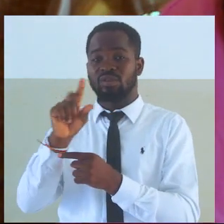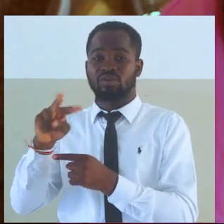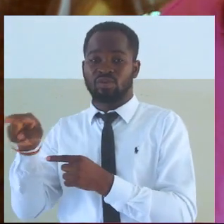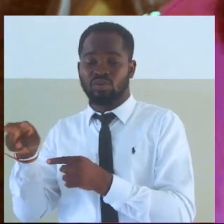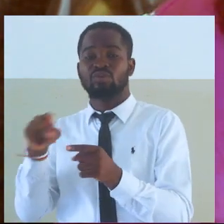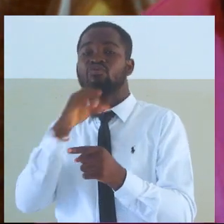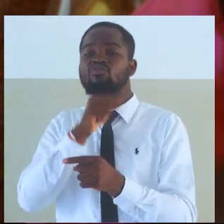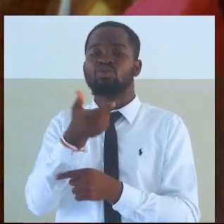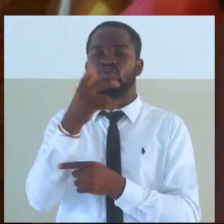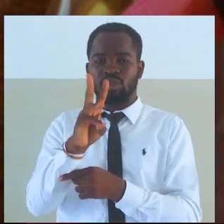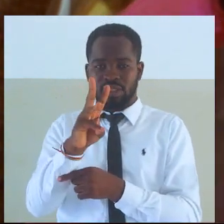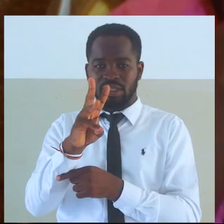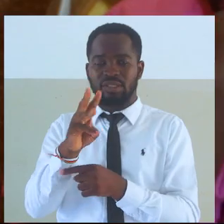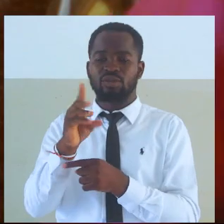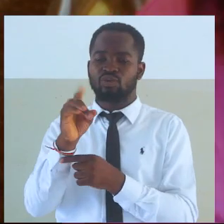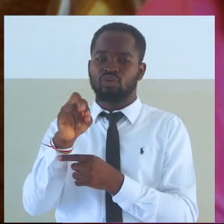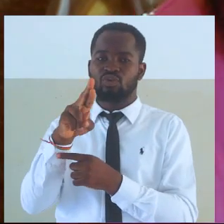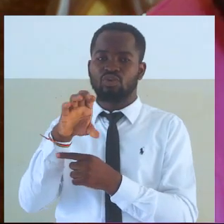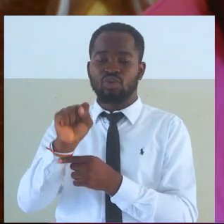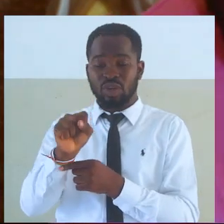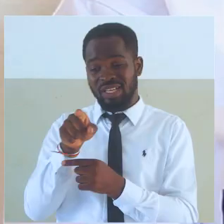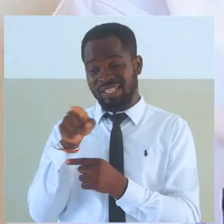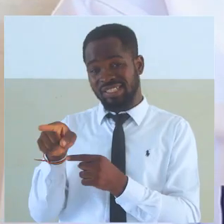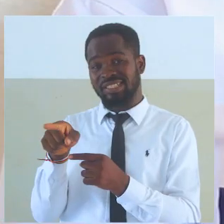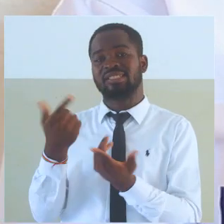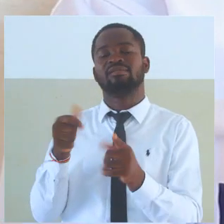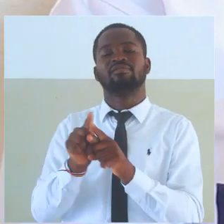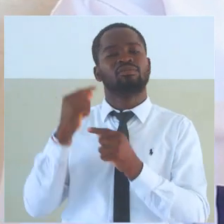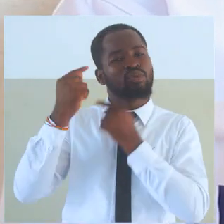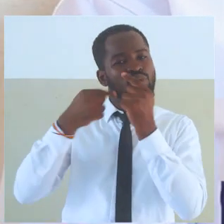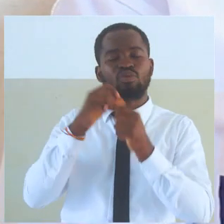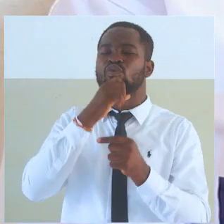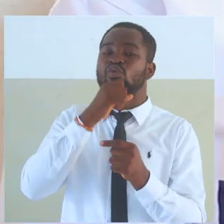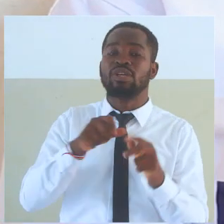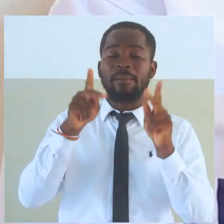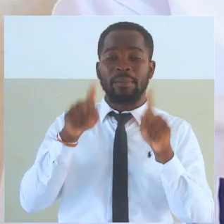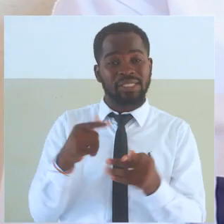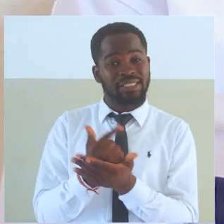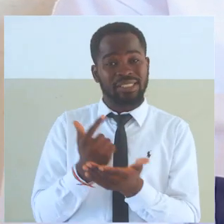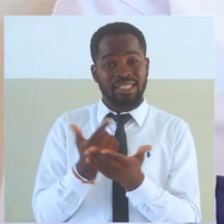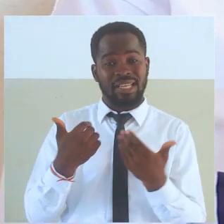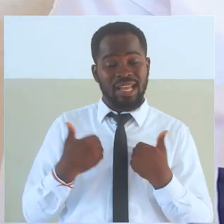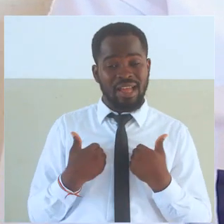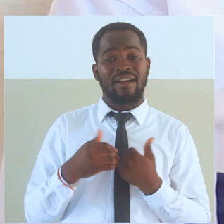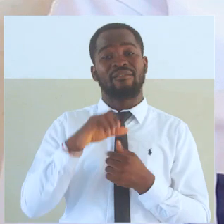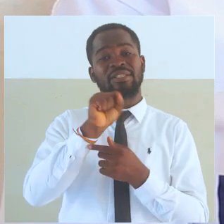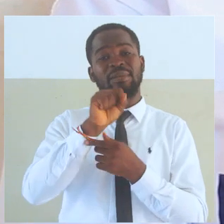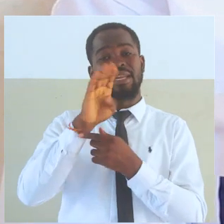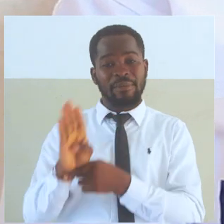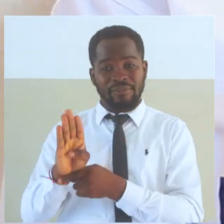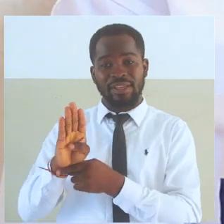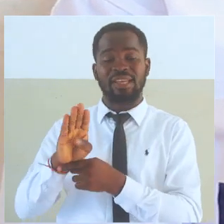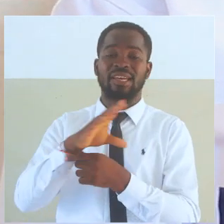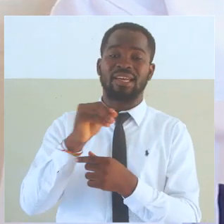alone was disturbing. This kind of disability is